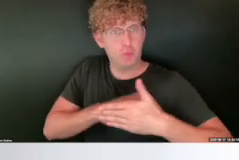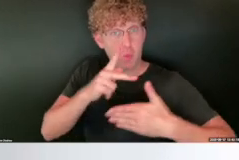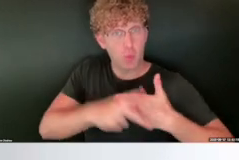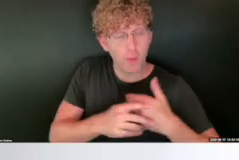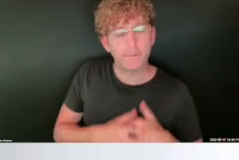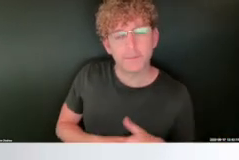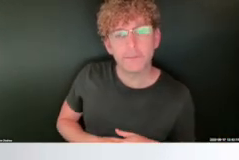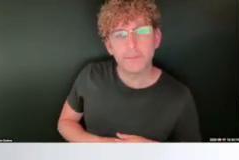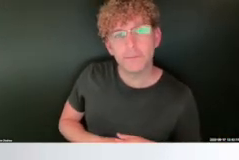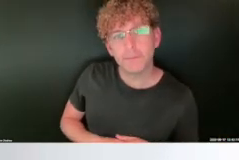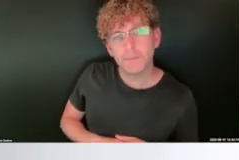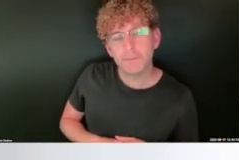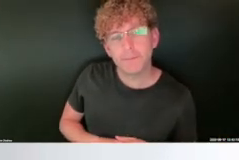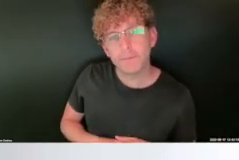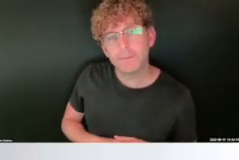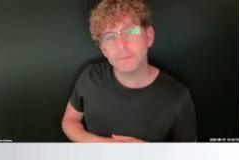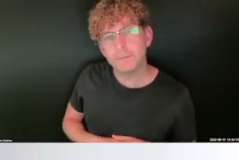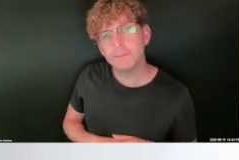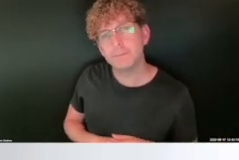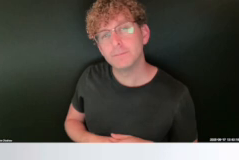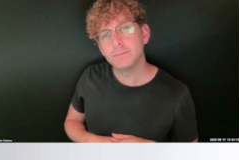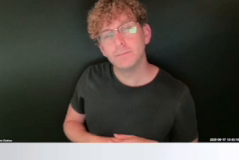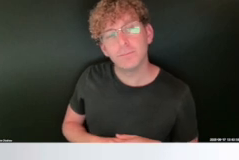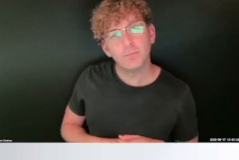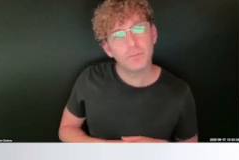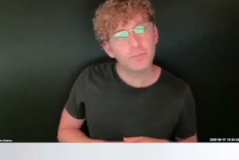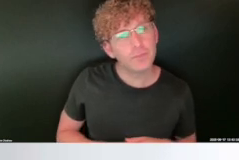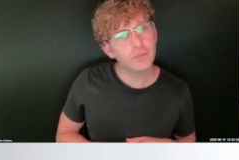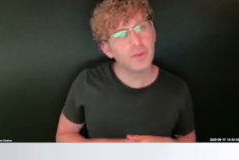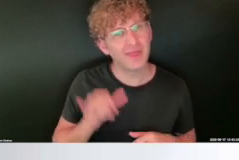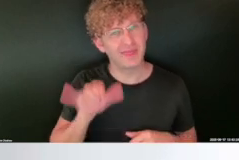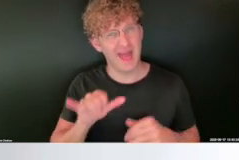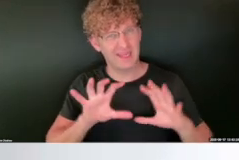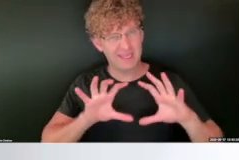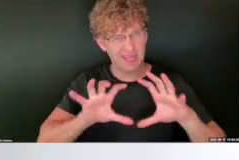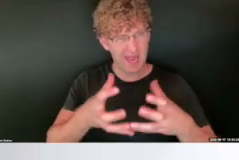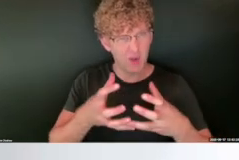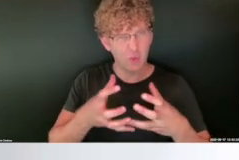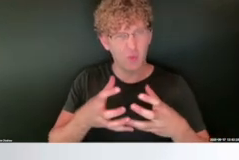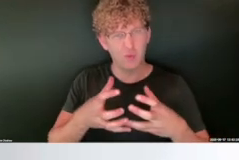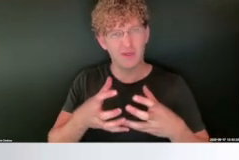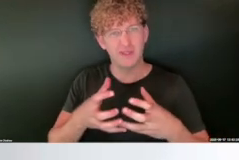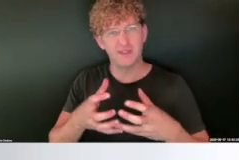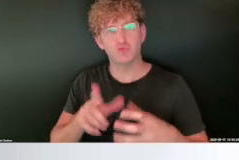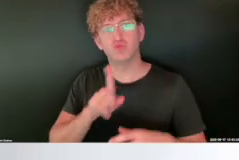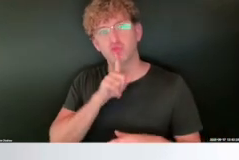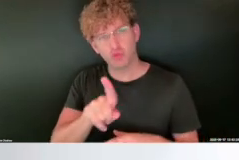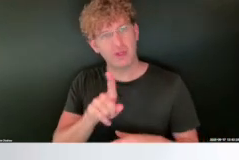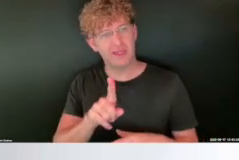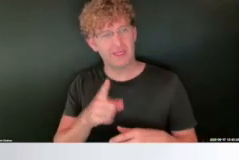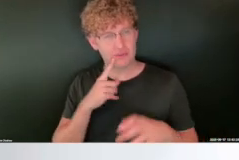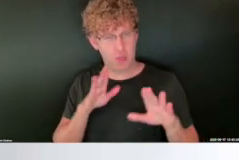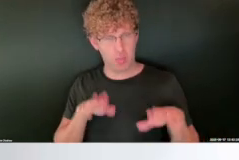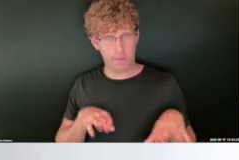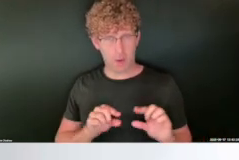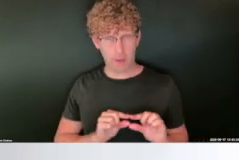that funding category or program is really only, like the footnote says, only for medium